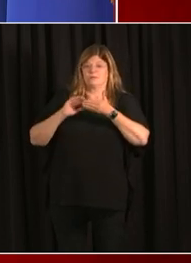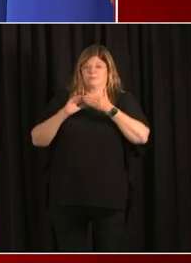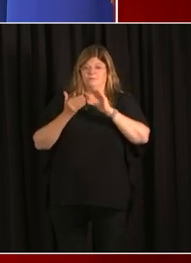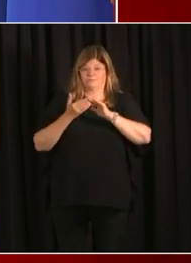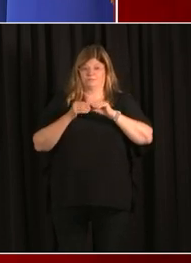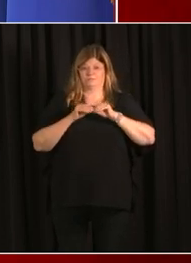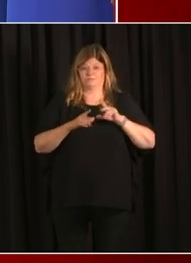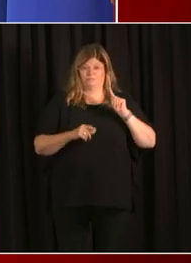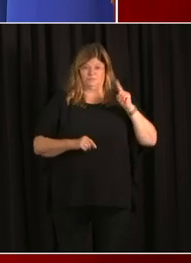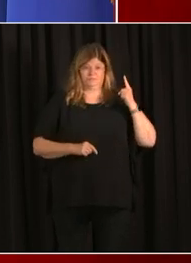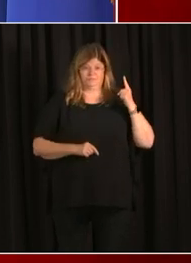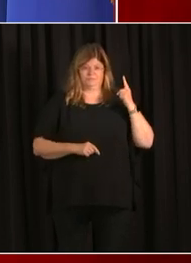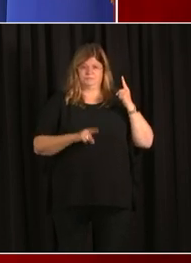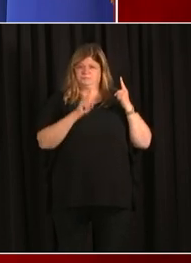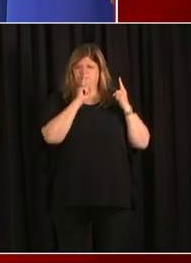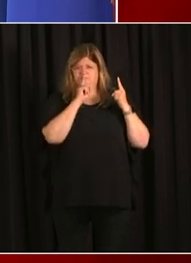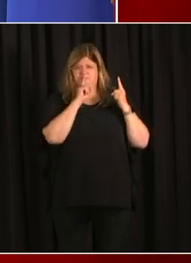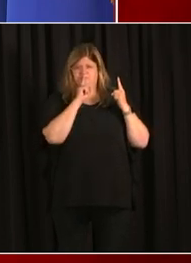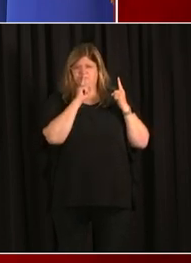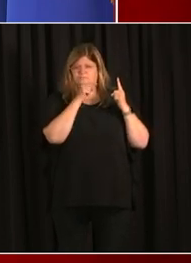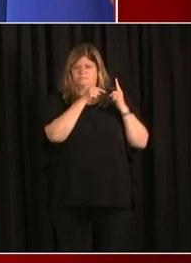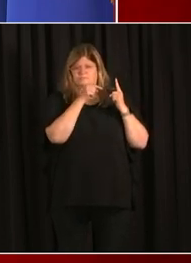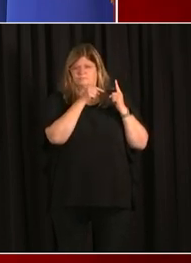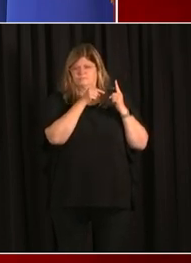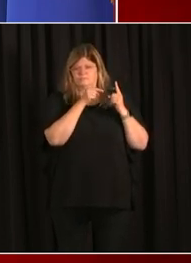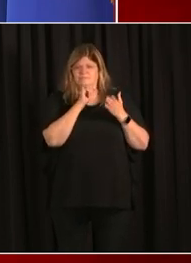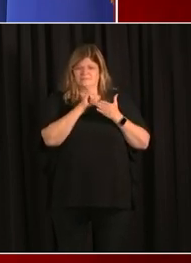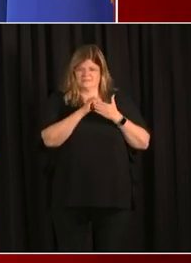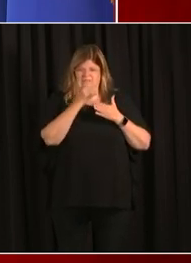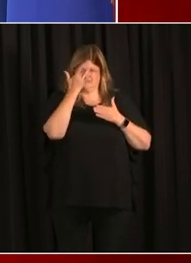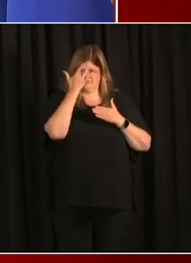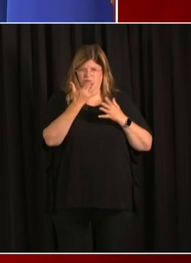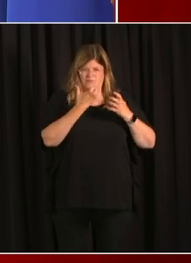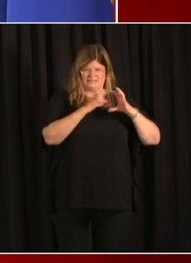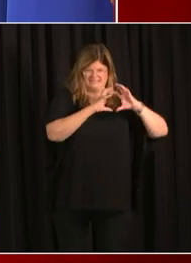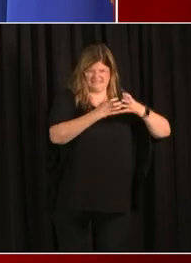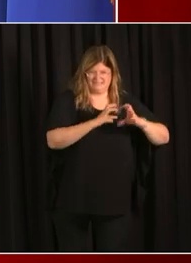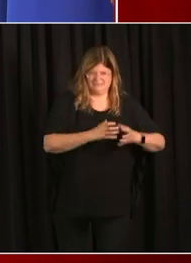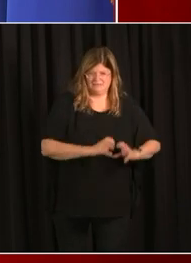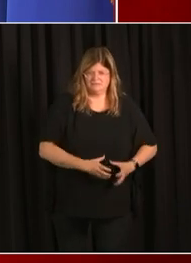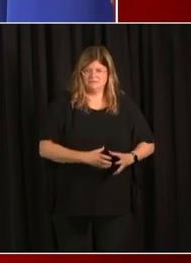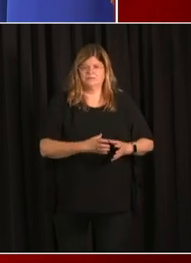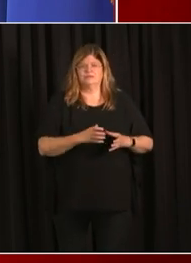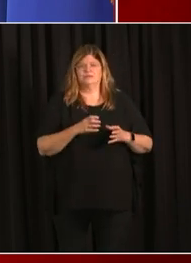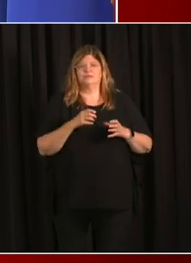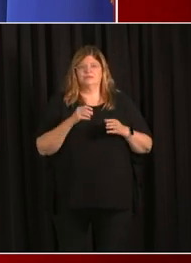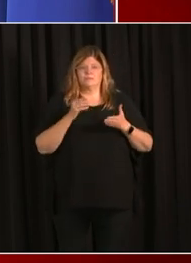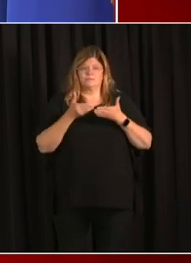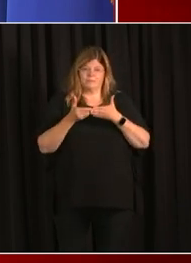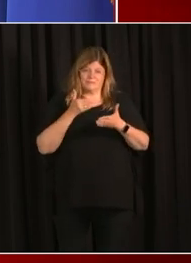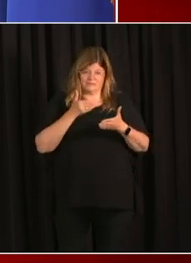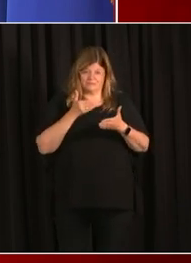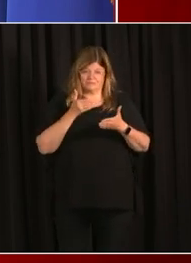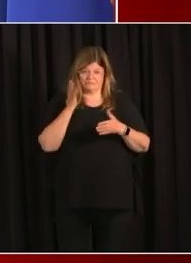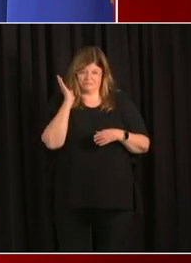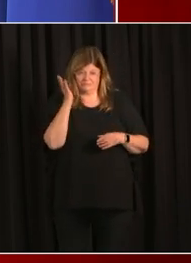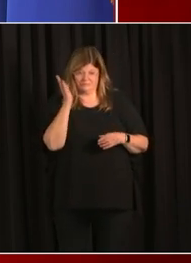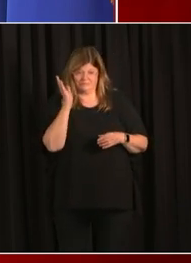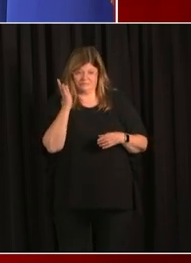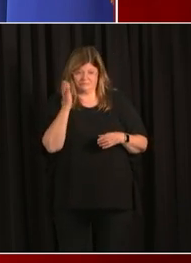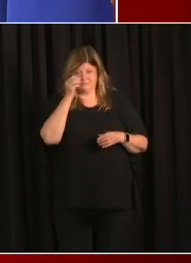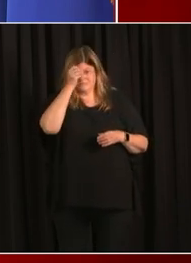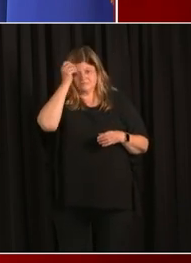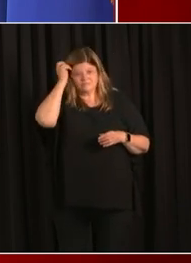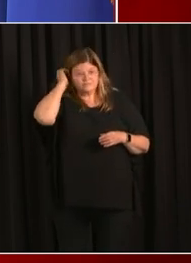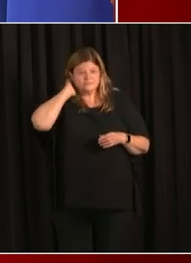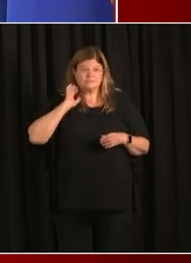single metric. That's why I wanted to categorize it this way for you. And even in the previous presentations,